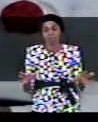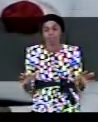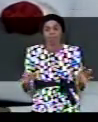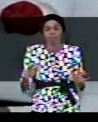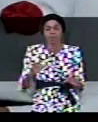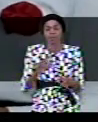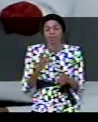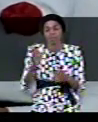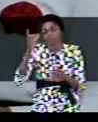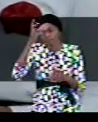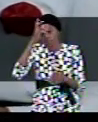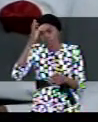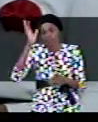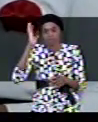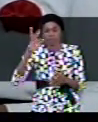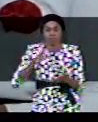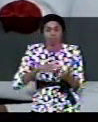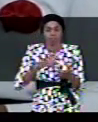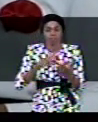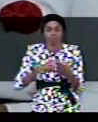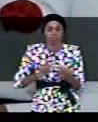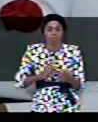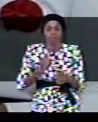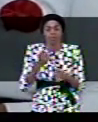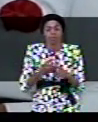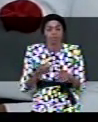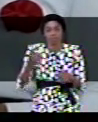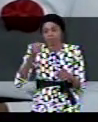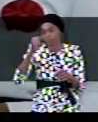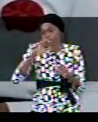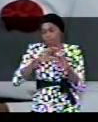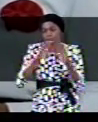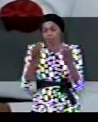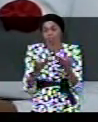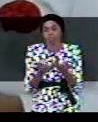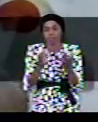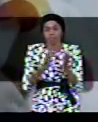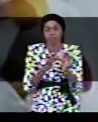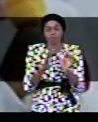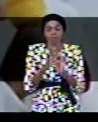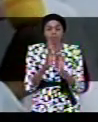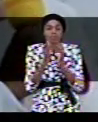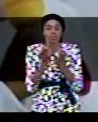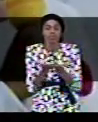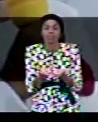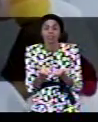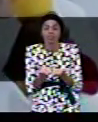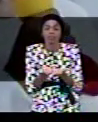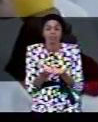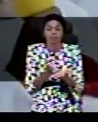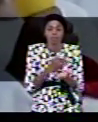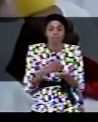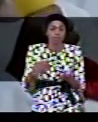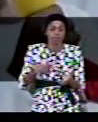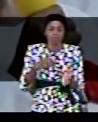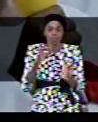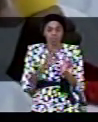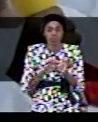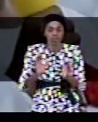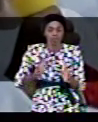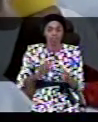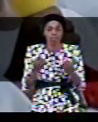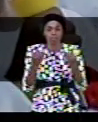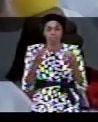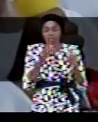done, that would read to us from the family Bible, and we'll count